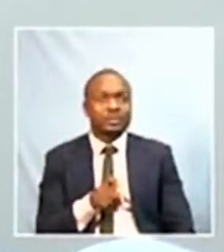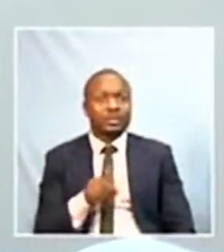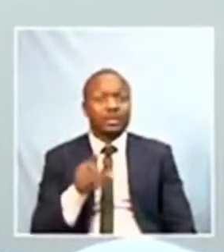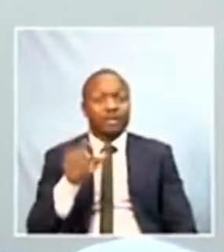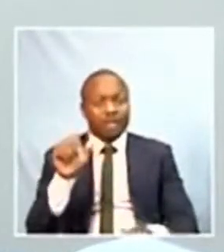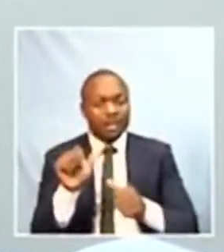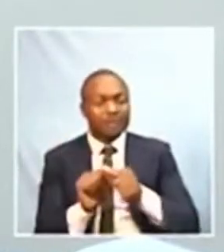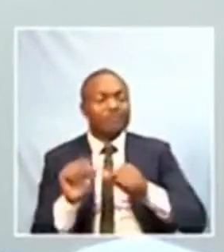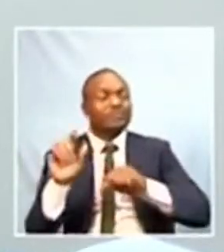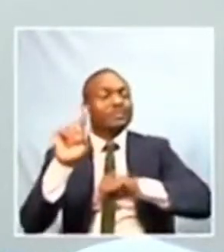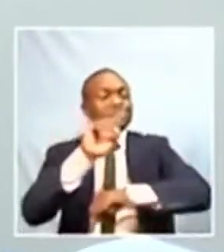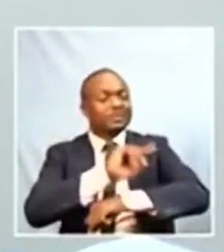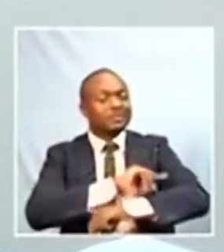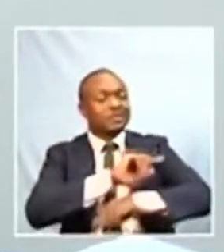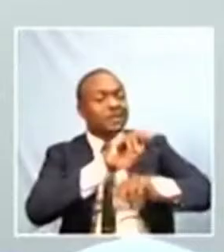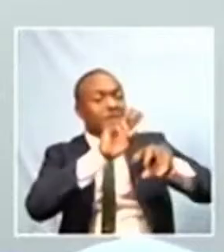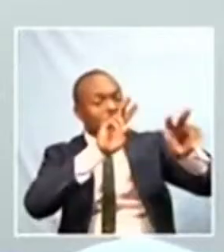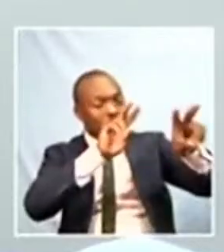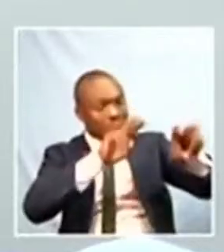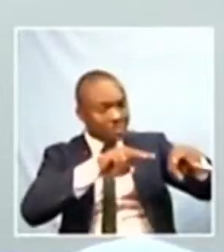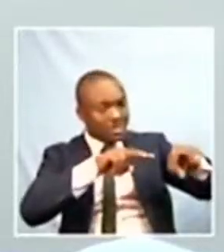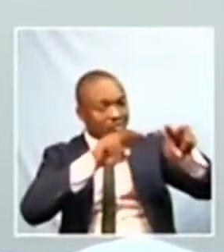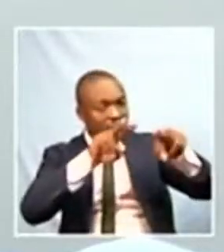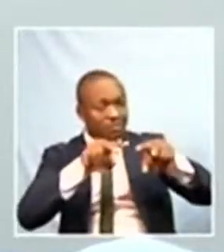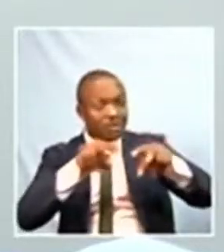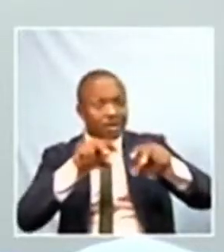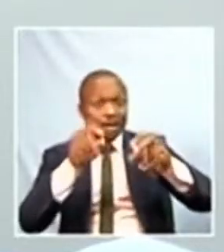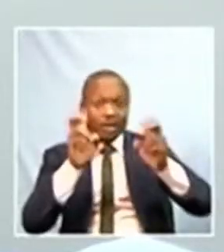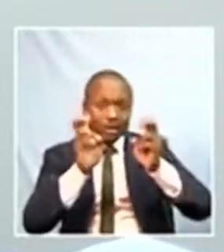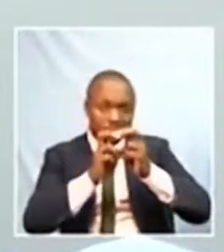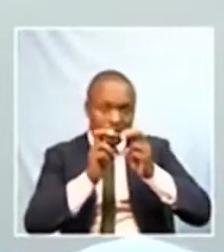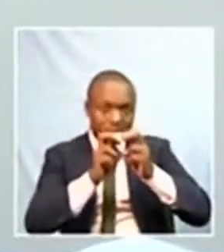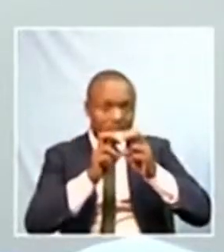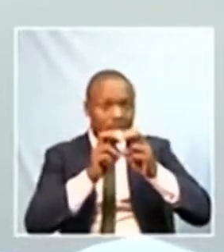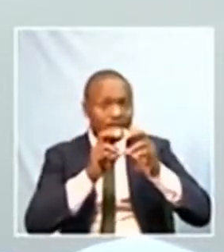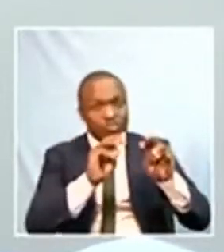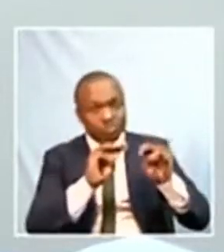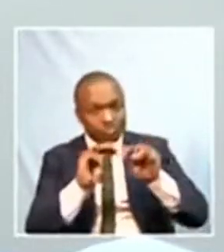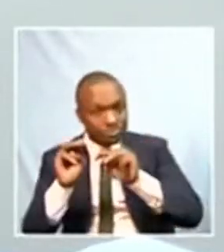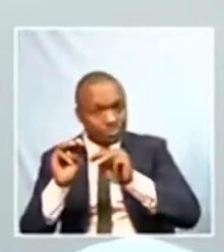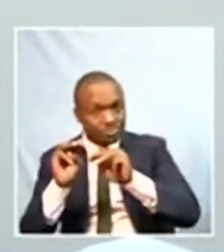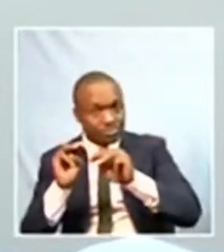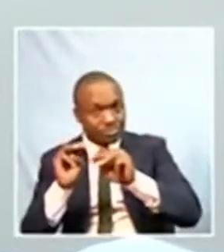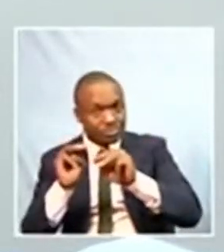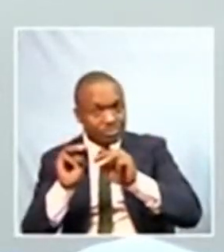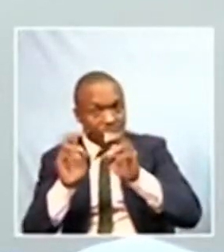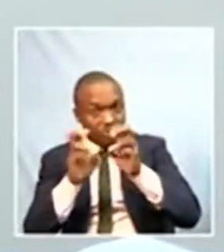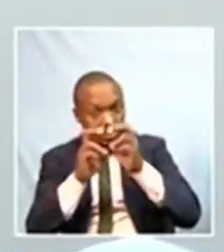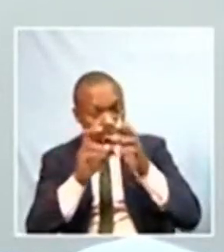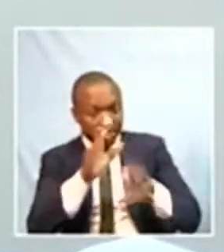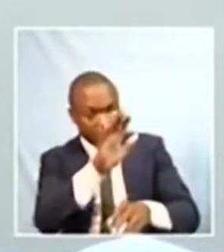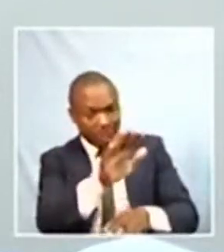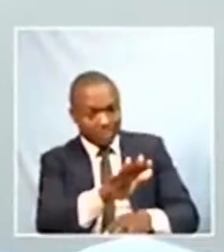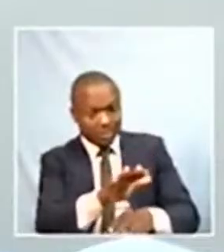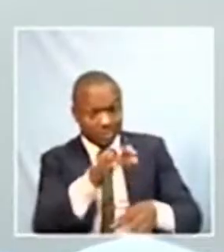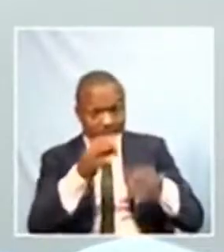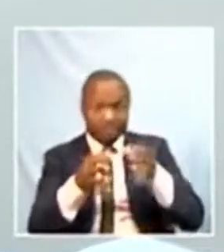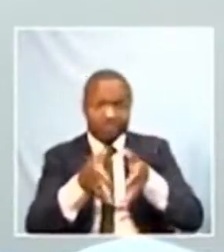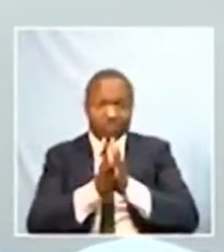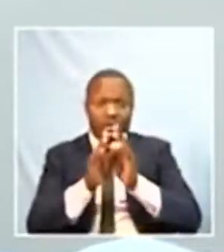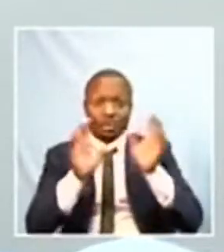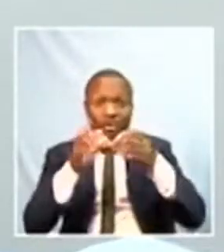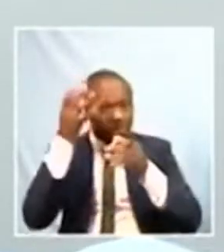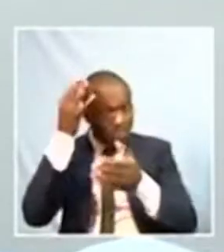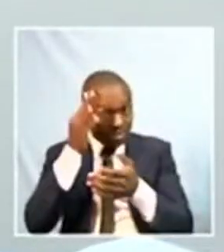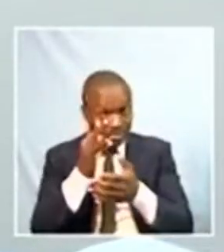day-to-day supervision. Is the contract moving? Is the contractor on site? What is this? So if you ask the Council Secretary,